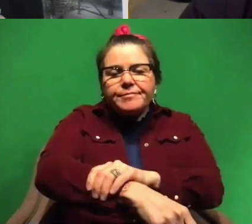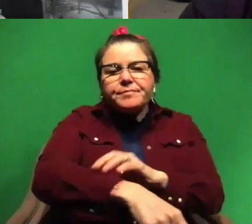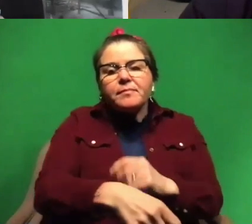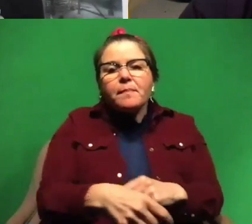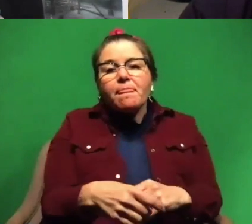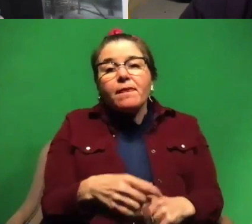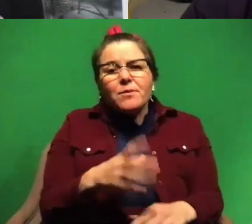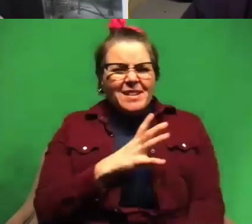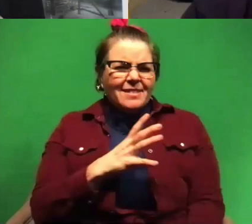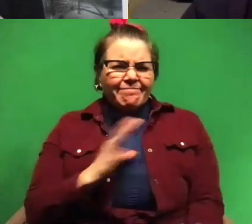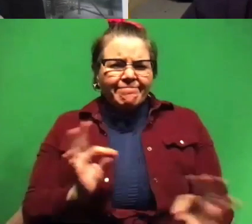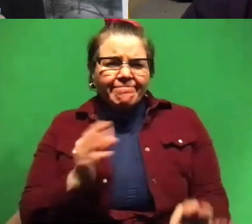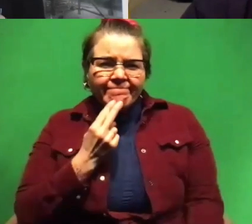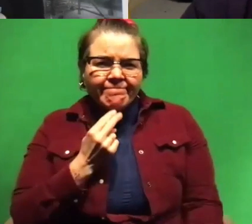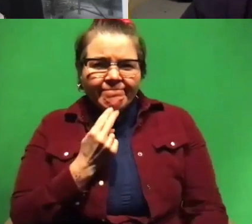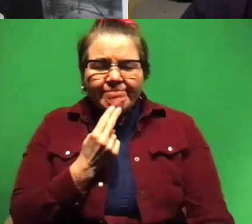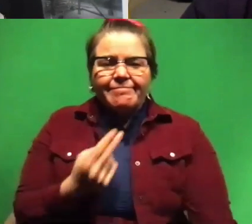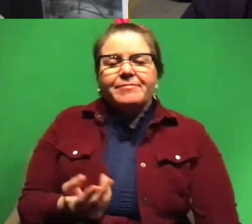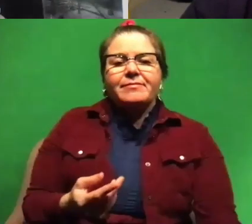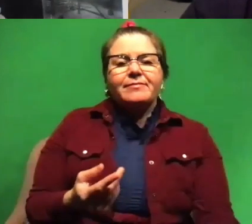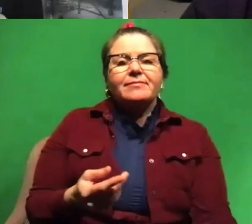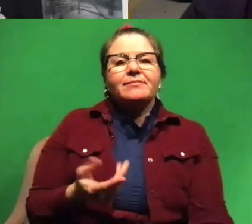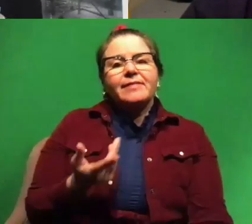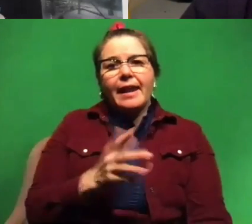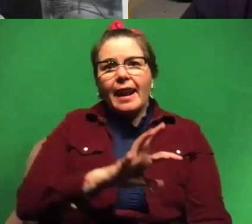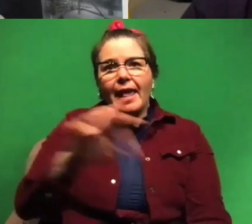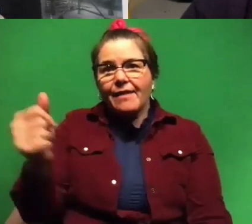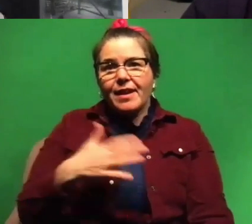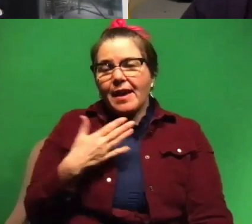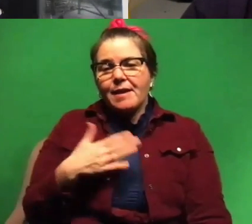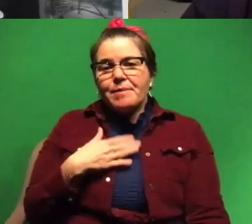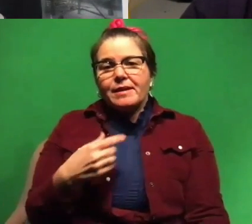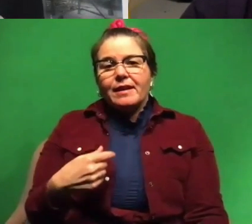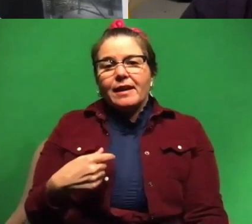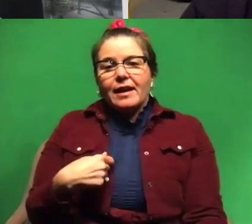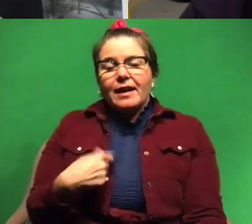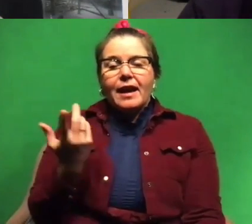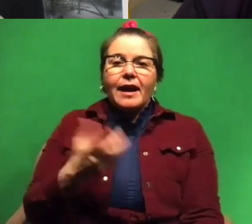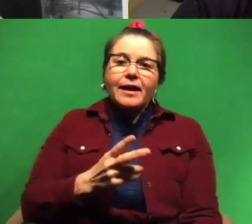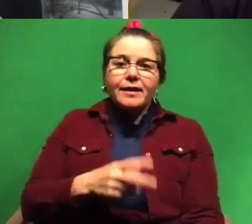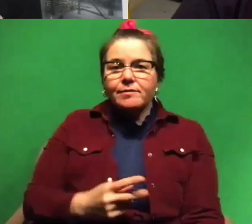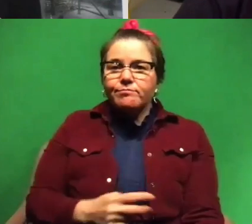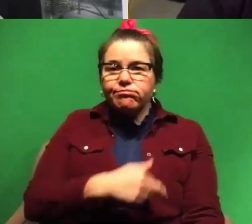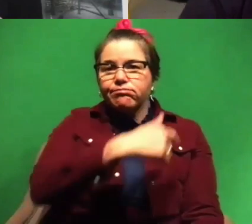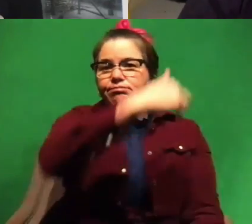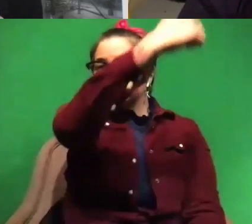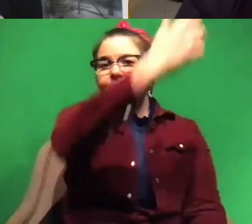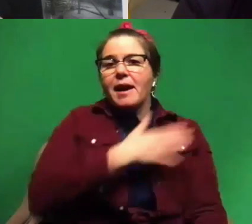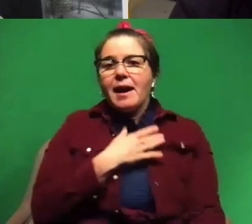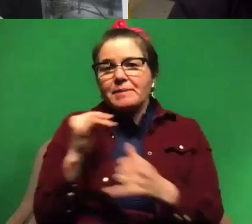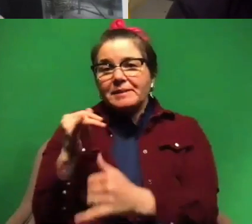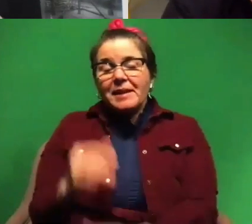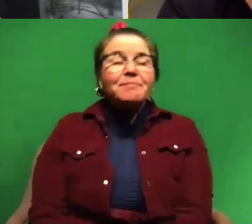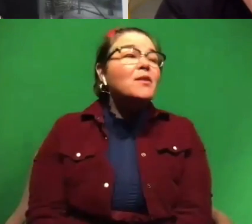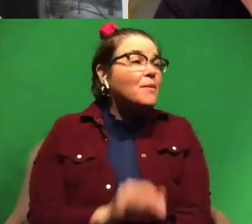it was fine. It was totally fine and went off happy. And I also, you know, ascended happily too. That's good.